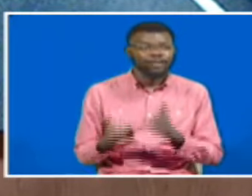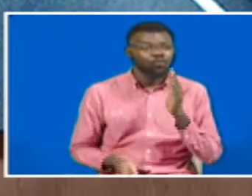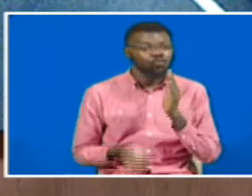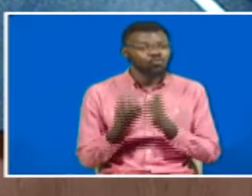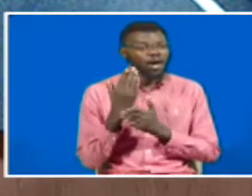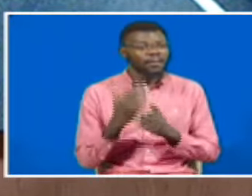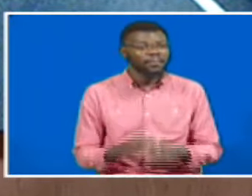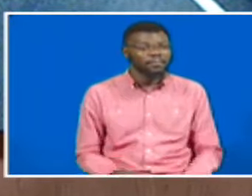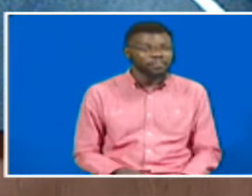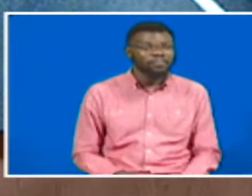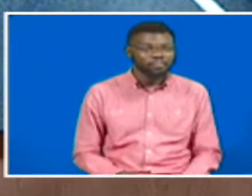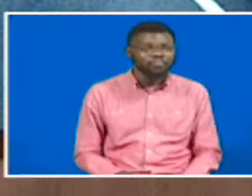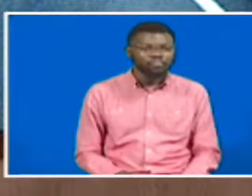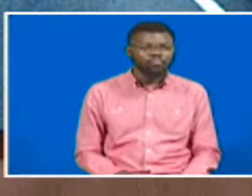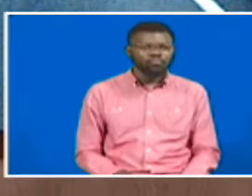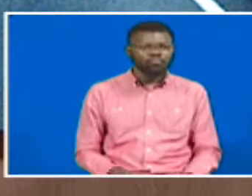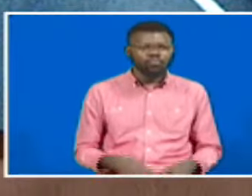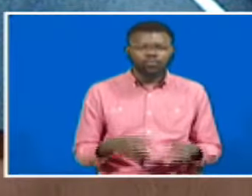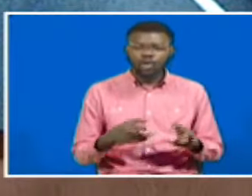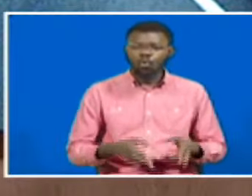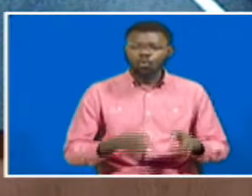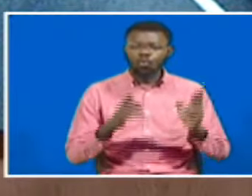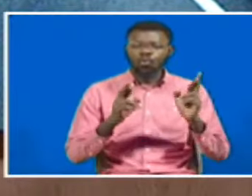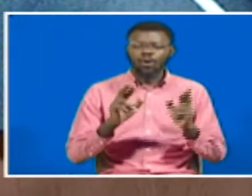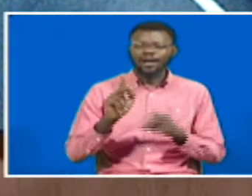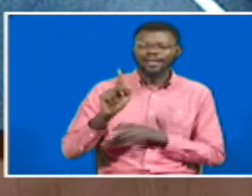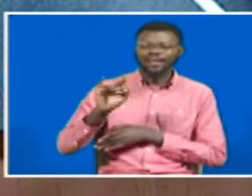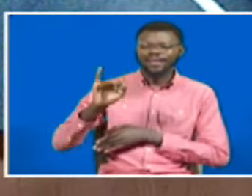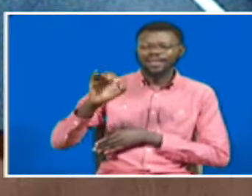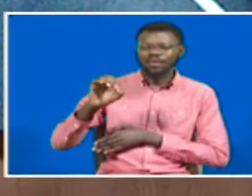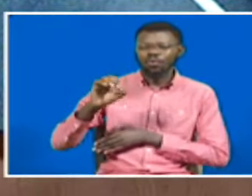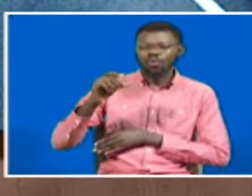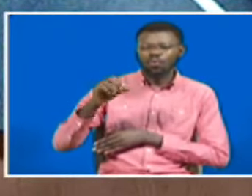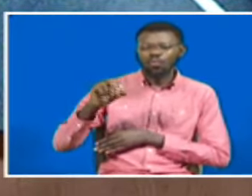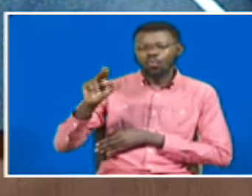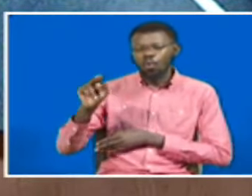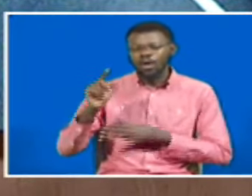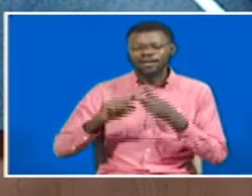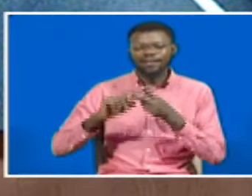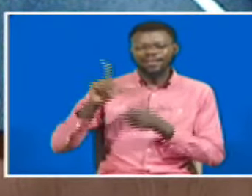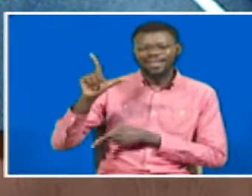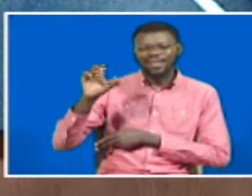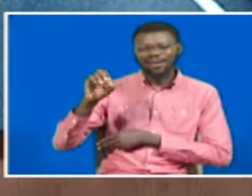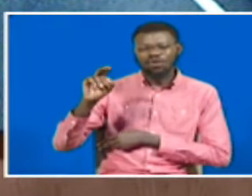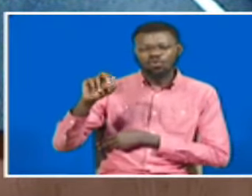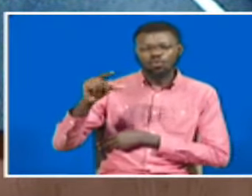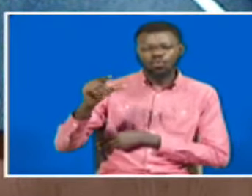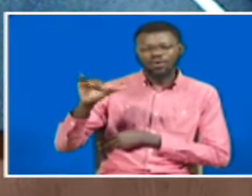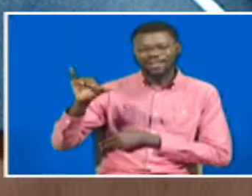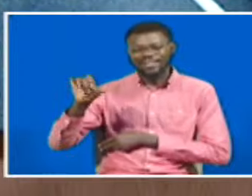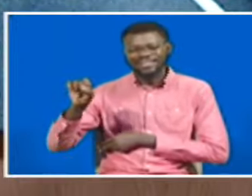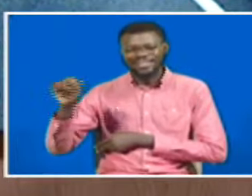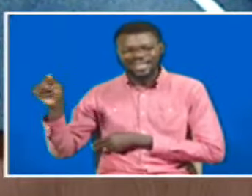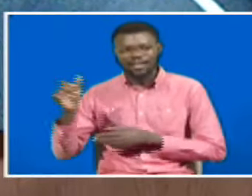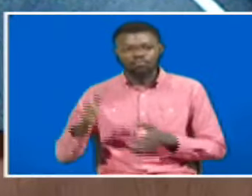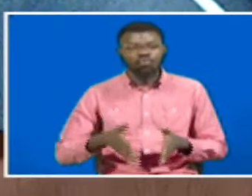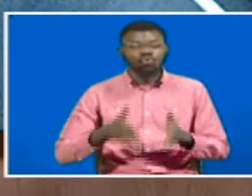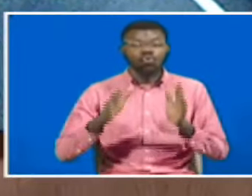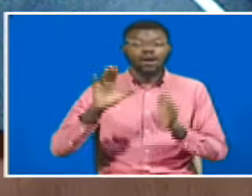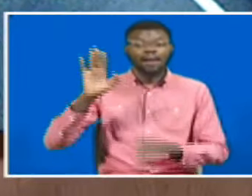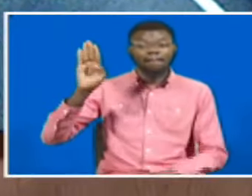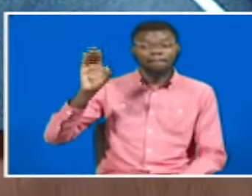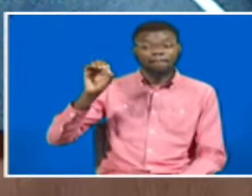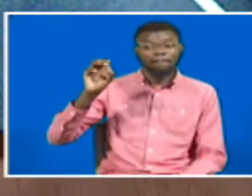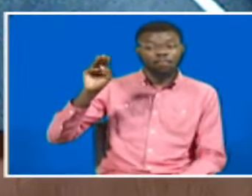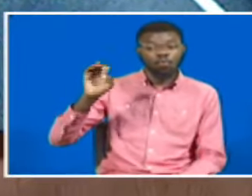upgrading to bitumen standards of the Kiogong, Sigor and Longisa Sogor Chebunyu roads in Bomet County. The